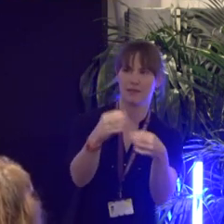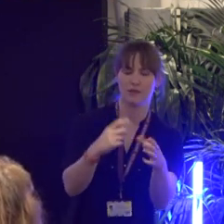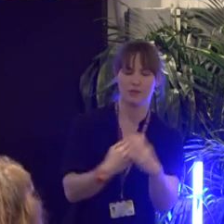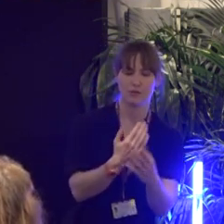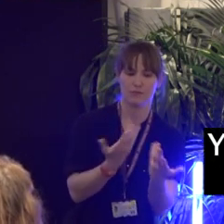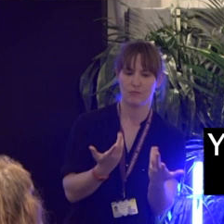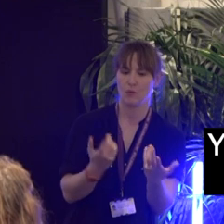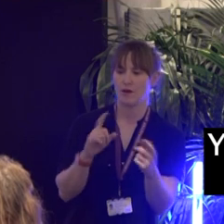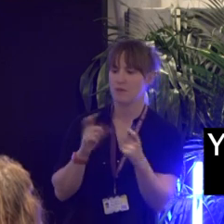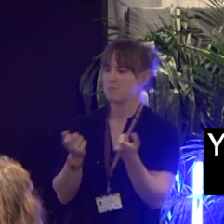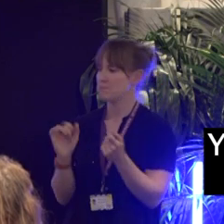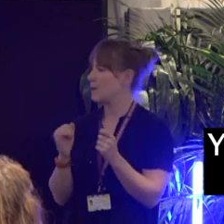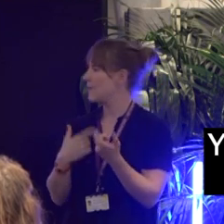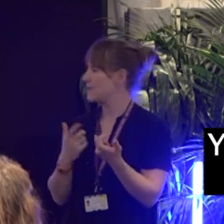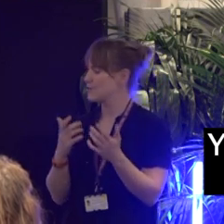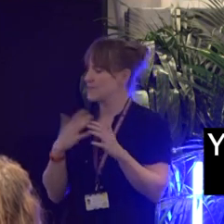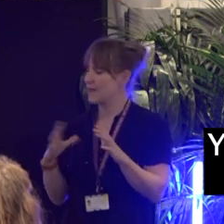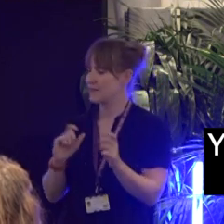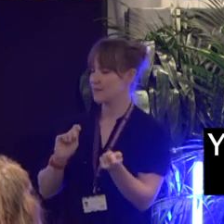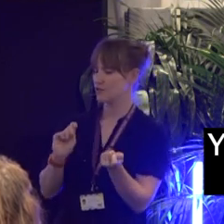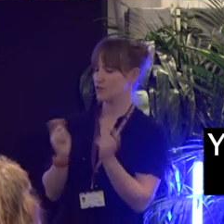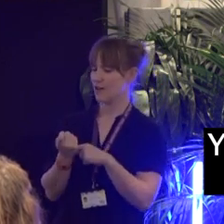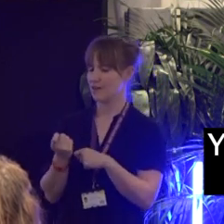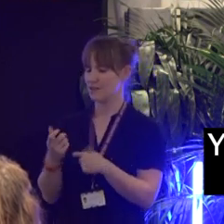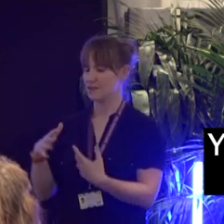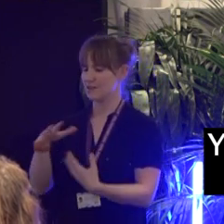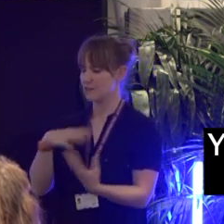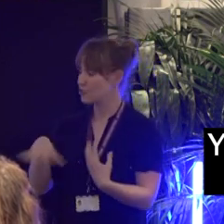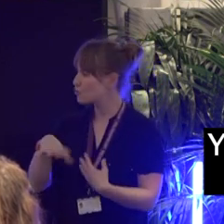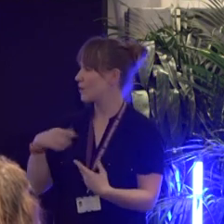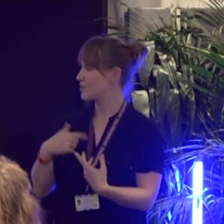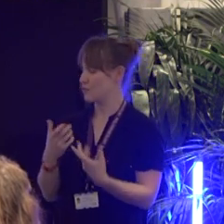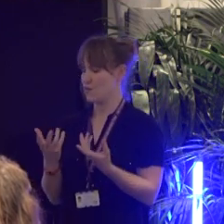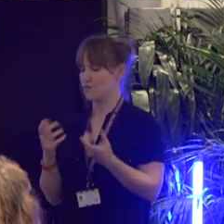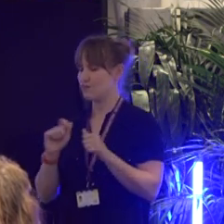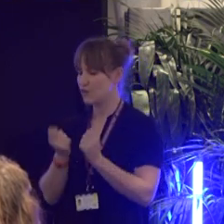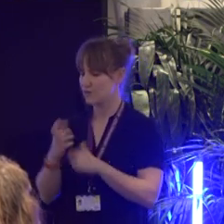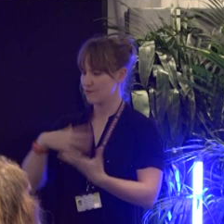that same thing. You just need different circumstances and like a different environment in